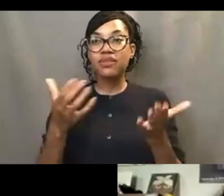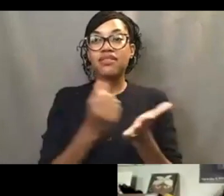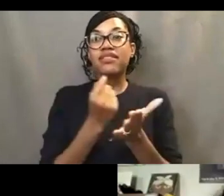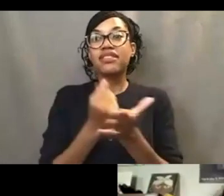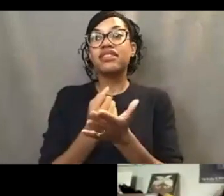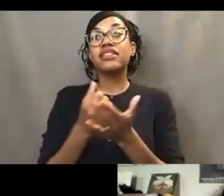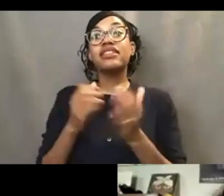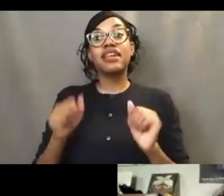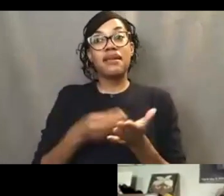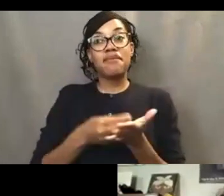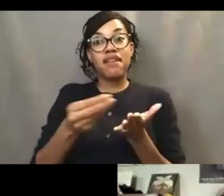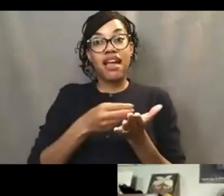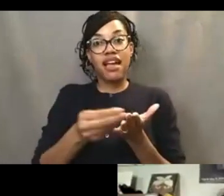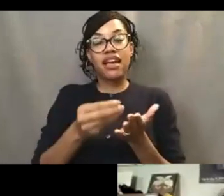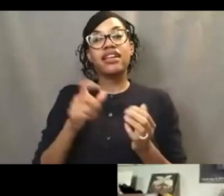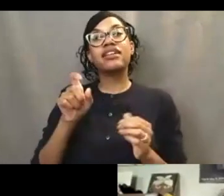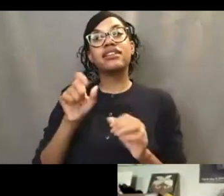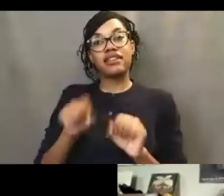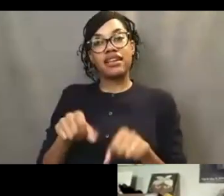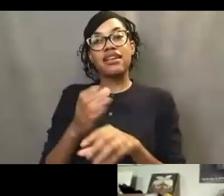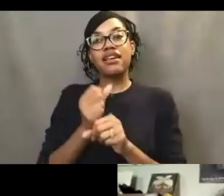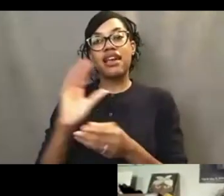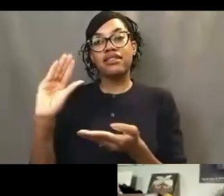see a link for the discount.